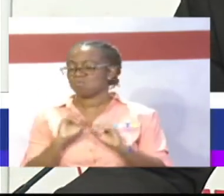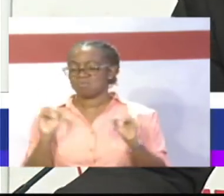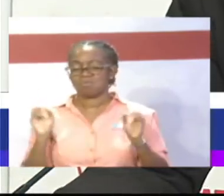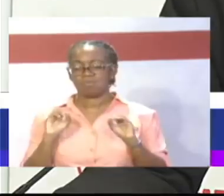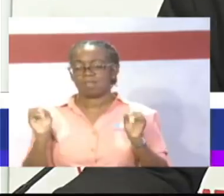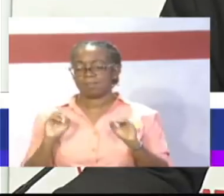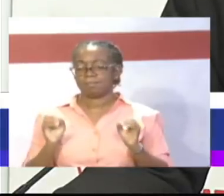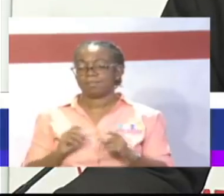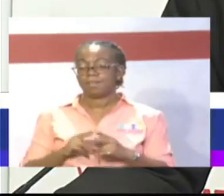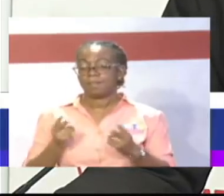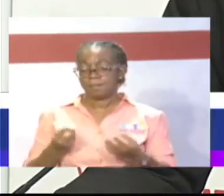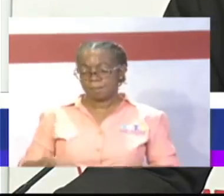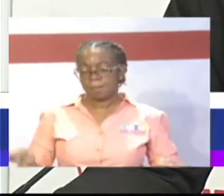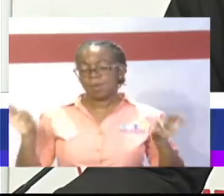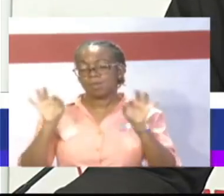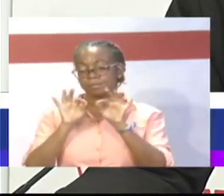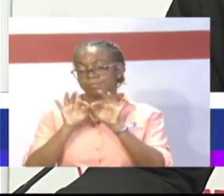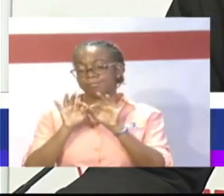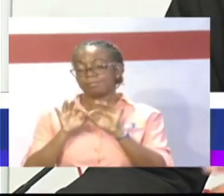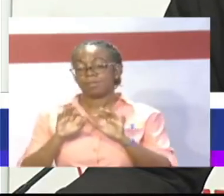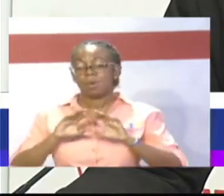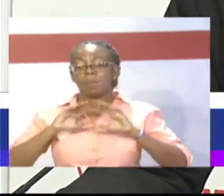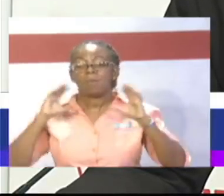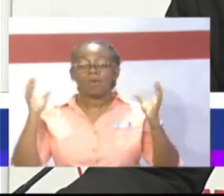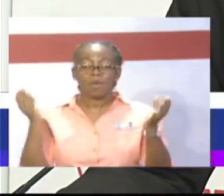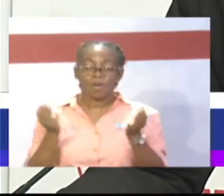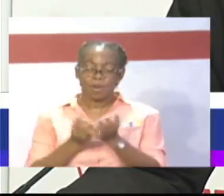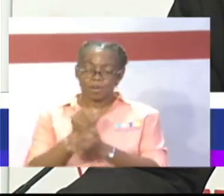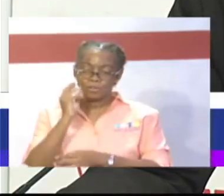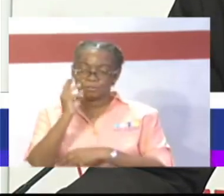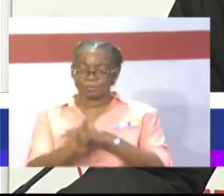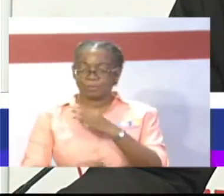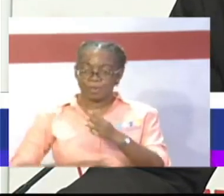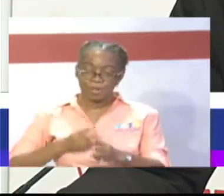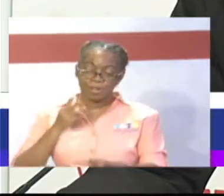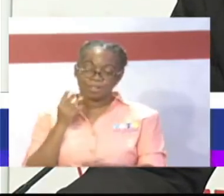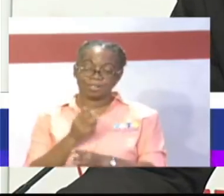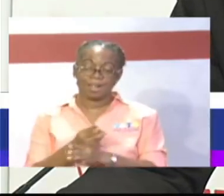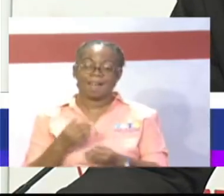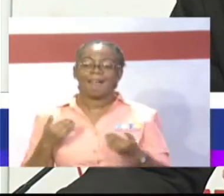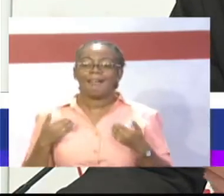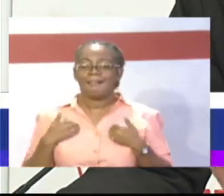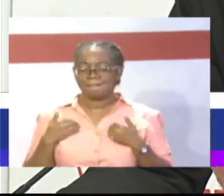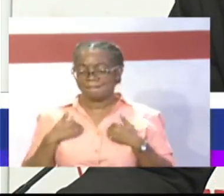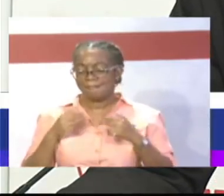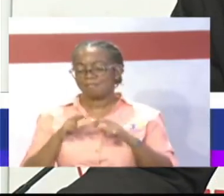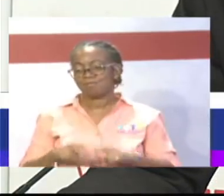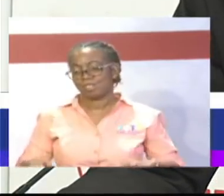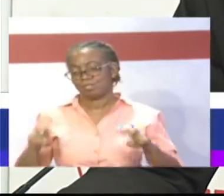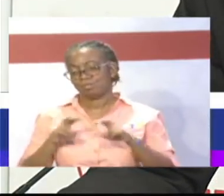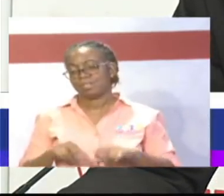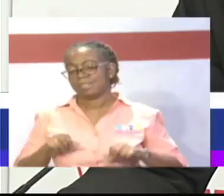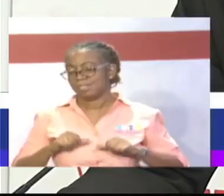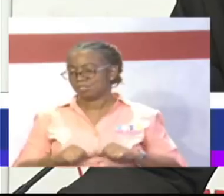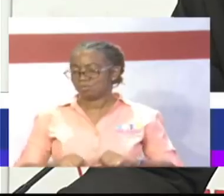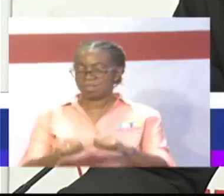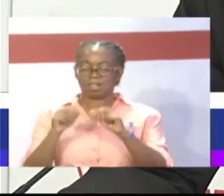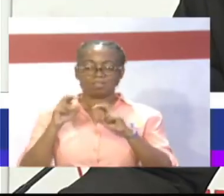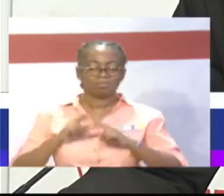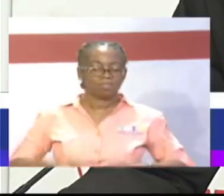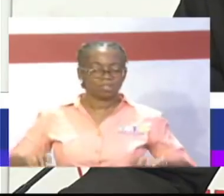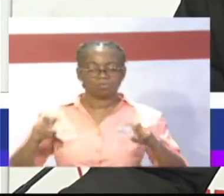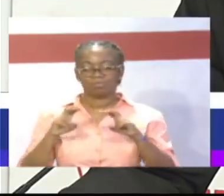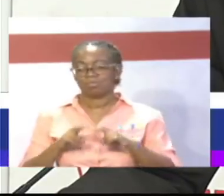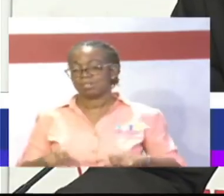important. Worldwide, studies have been commissioned, however, and the work is still ongoing.